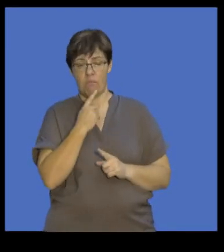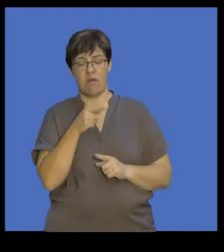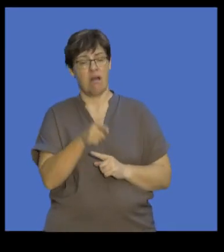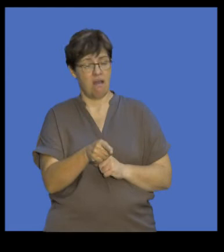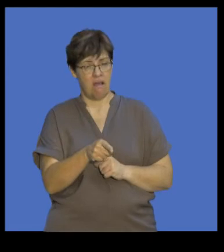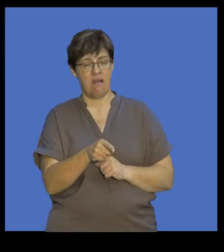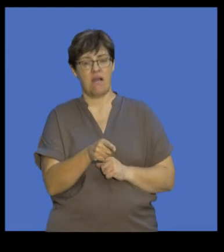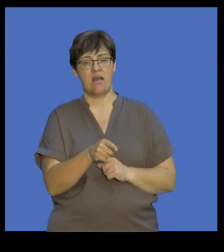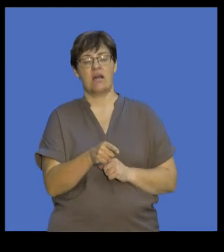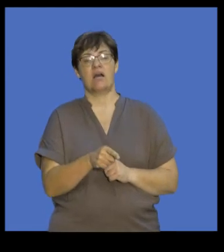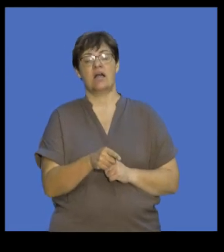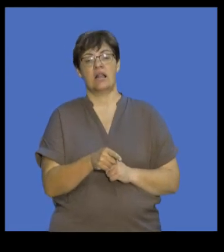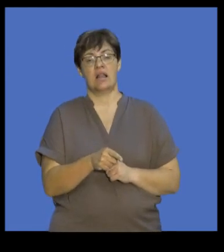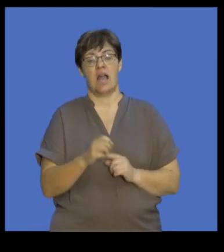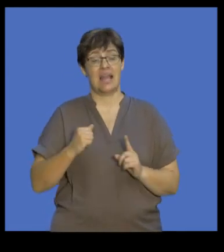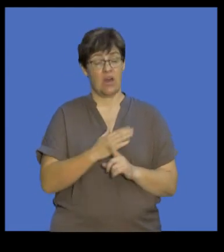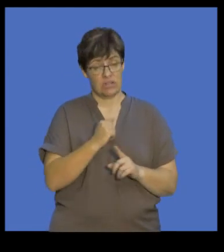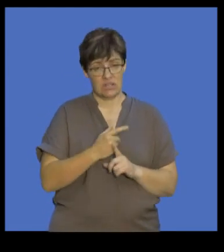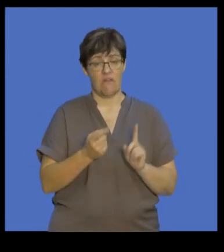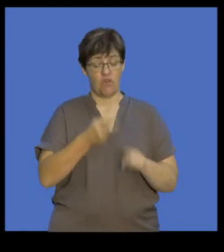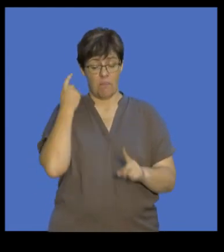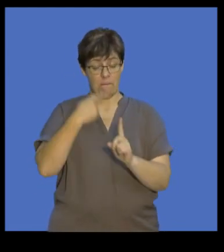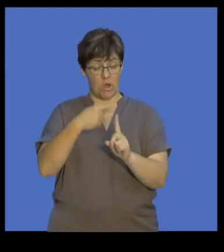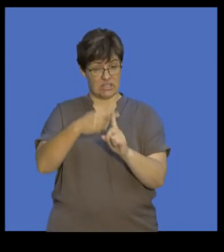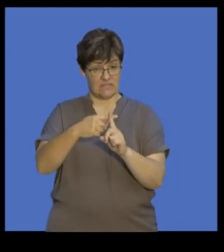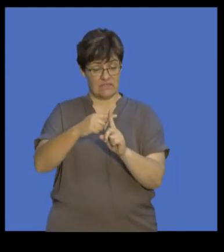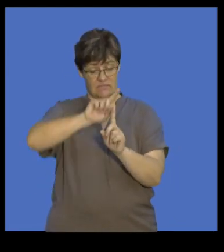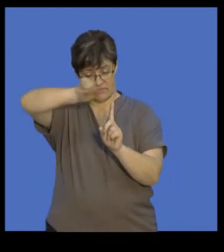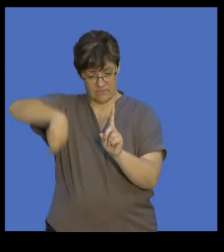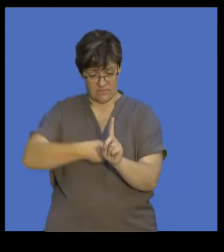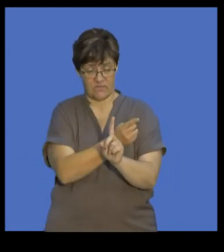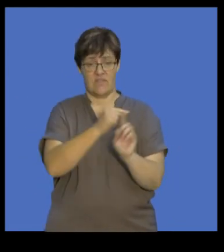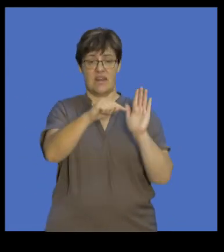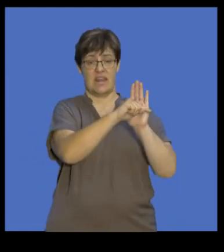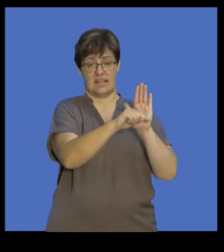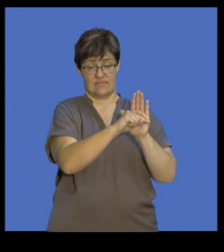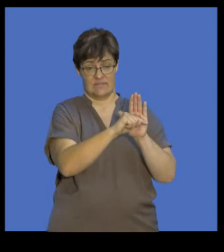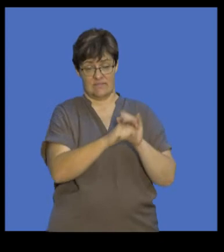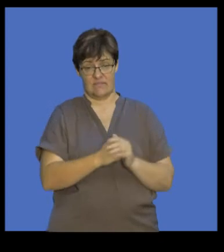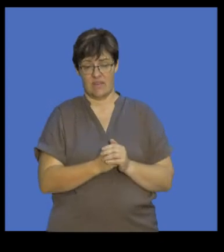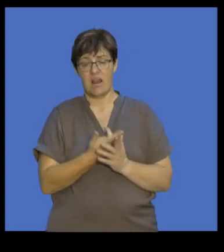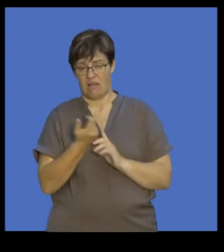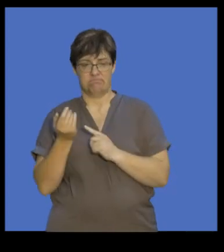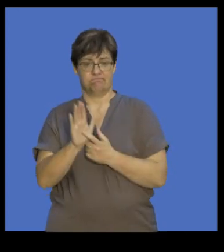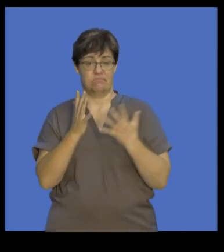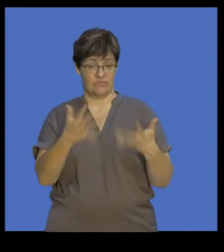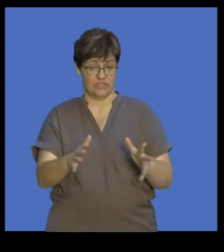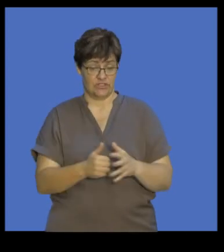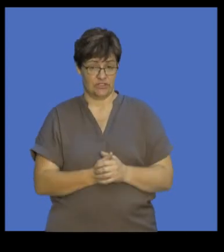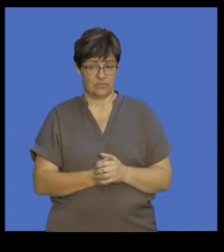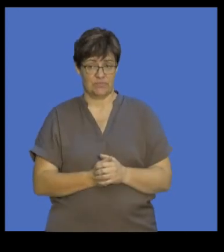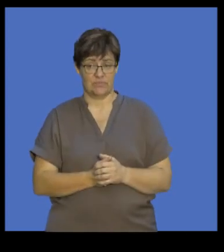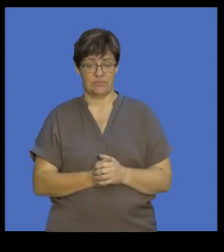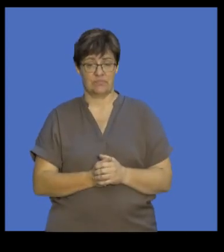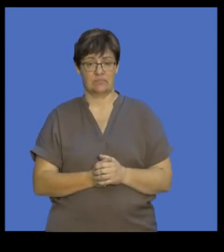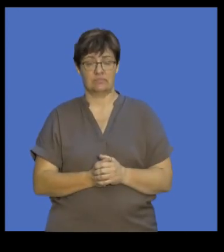So by convention, the direction of current is taken to be from positive terminal to the negative terminal, as we have demonstrated